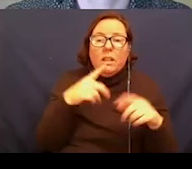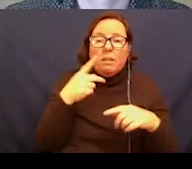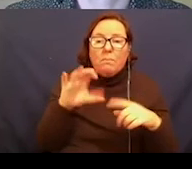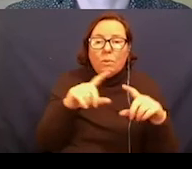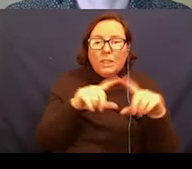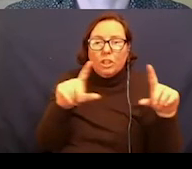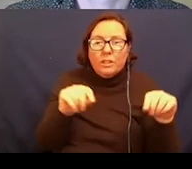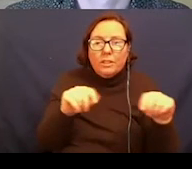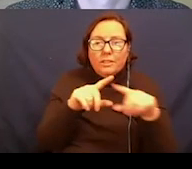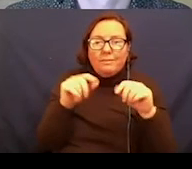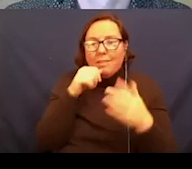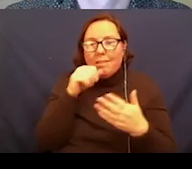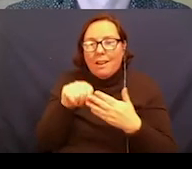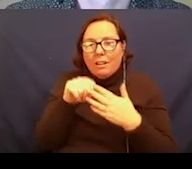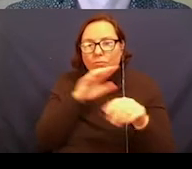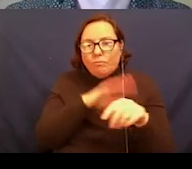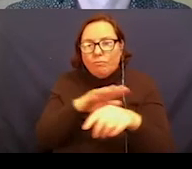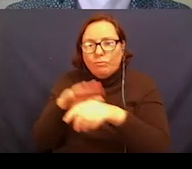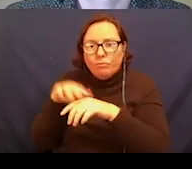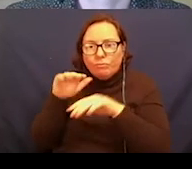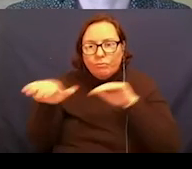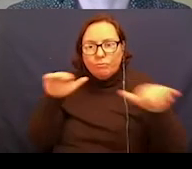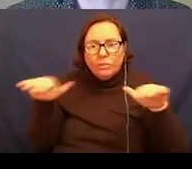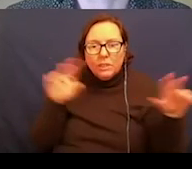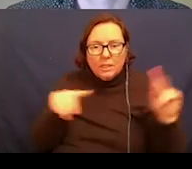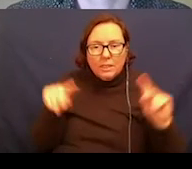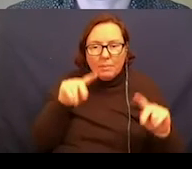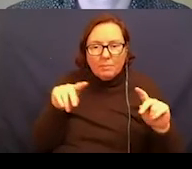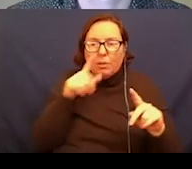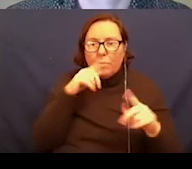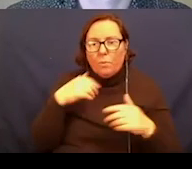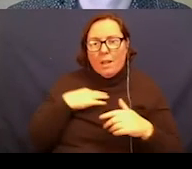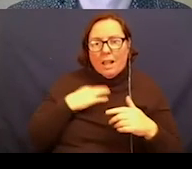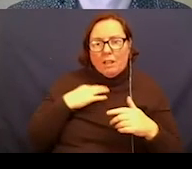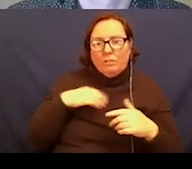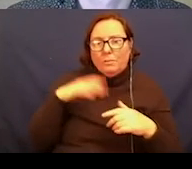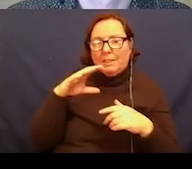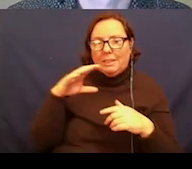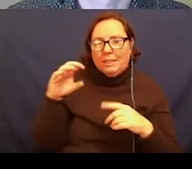245,000 notification letters to eligible CCE customers.